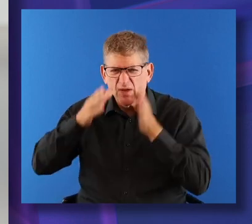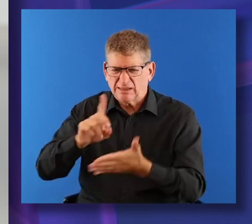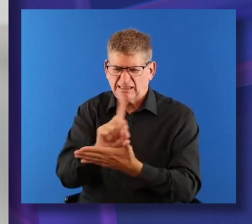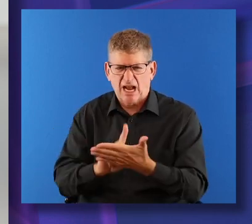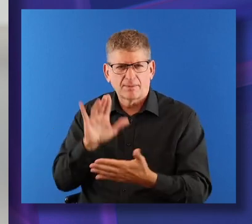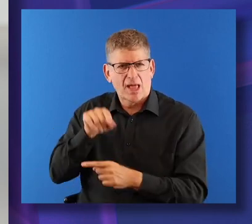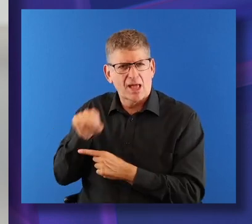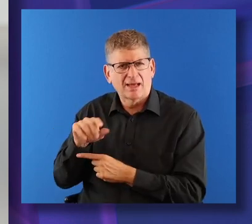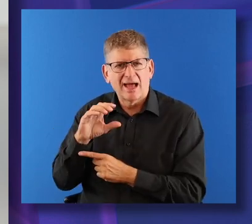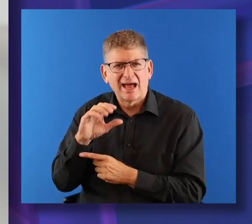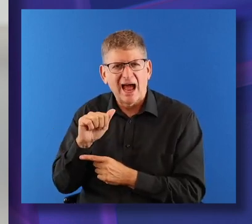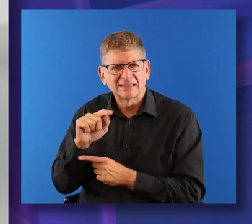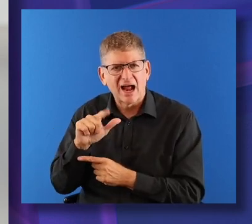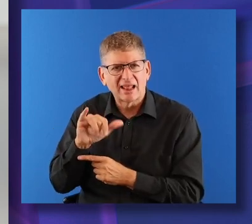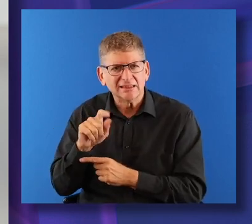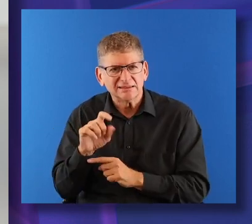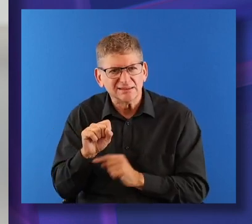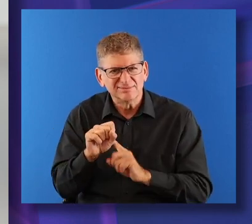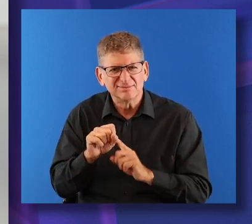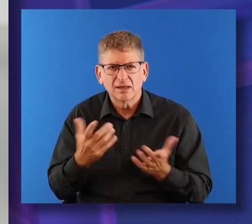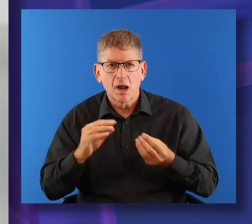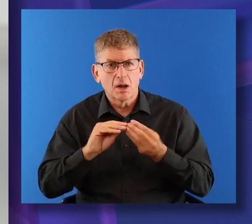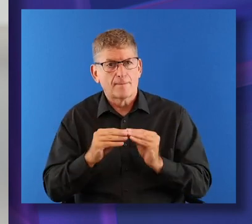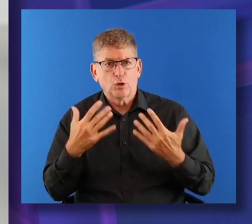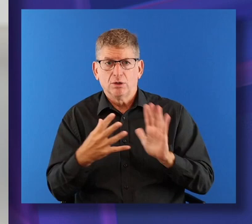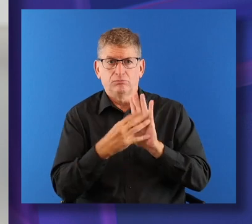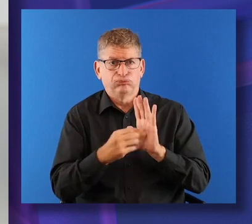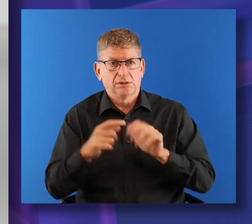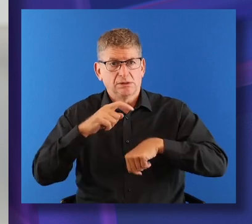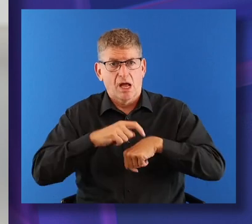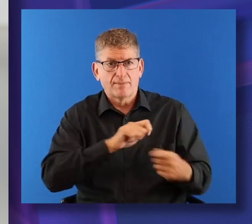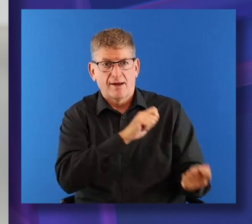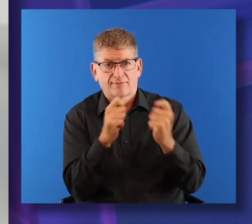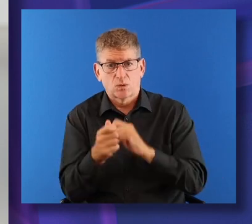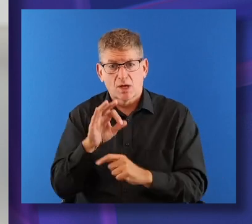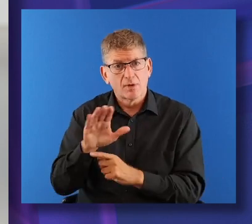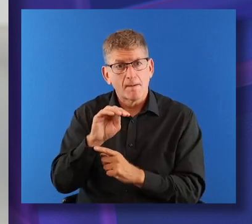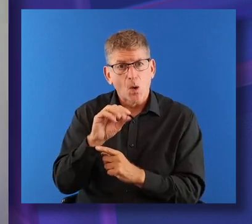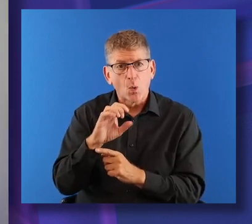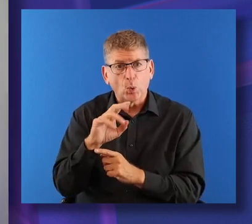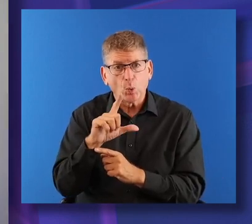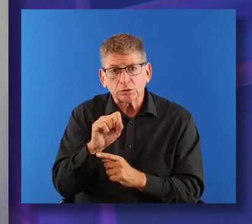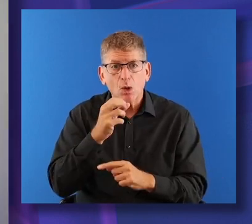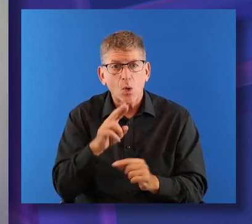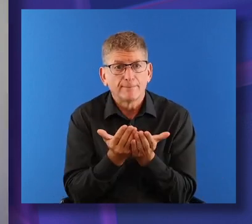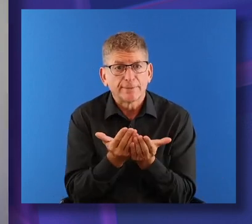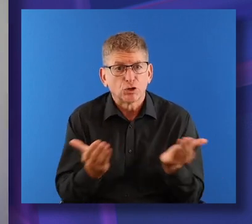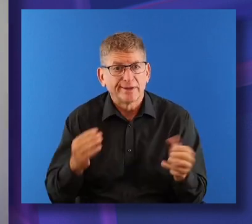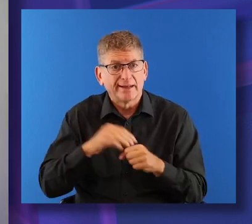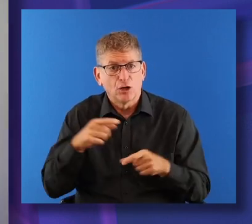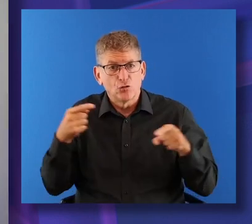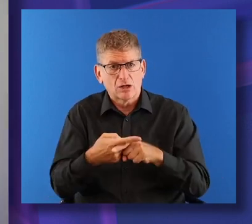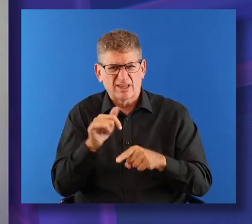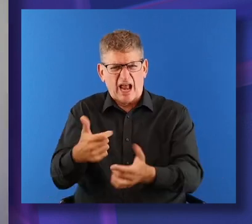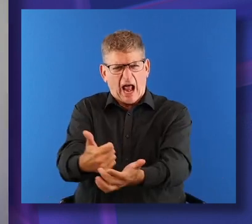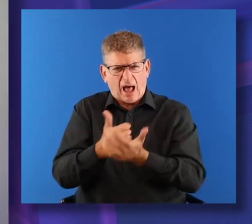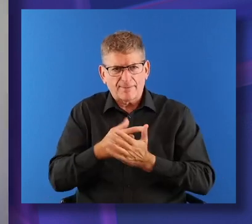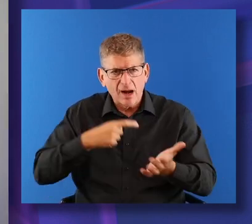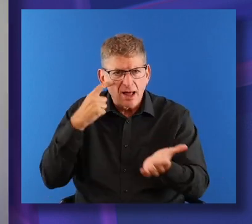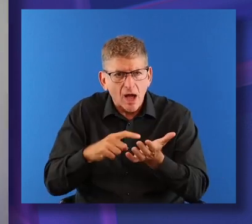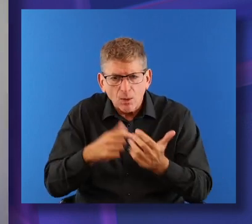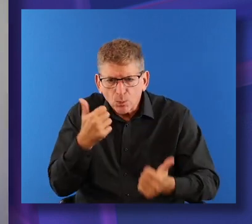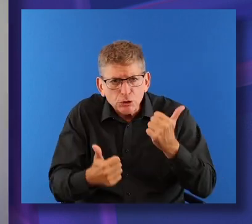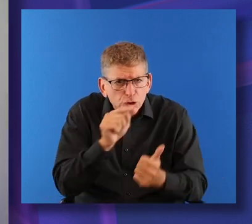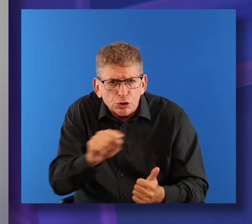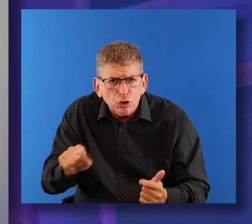transformations influence the catalyst performance the most. And scalable simulations also have the potential to help focusing costly